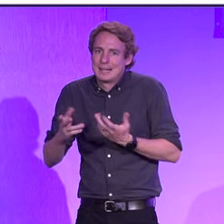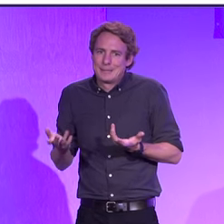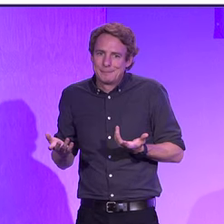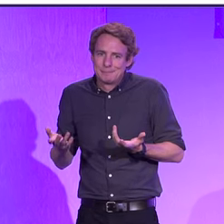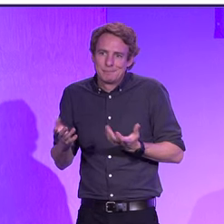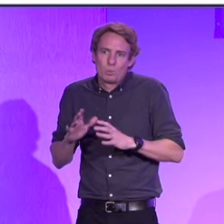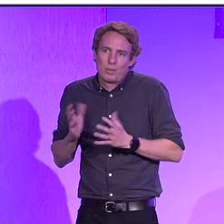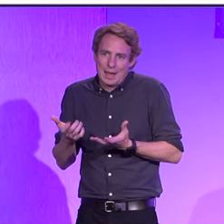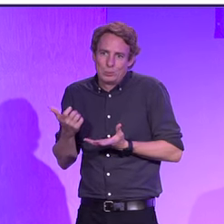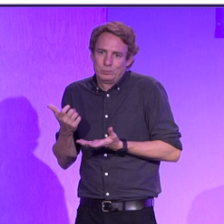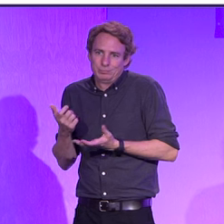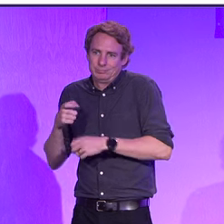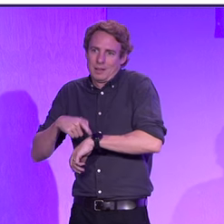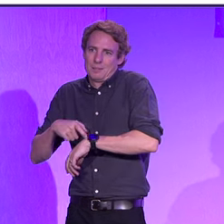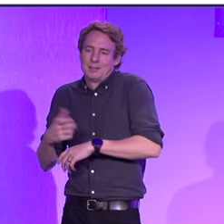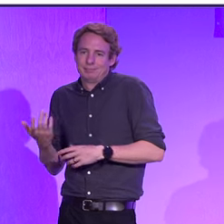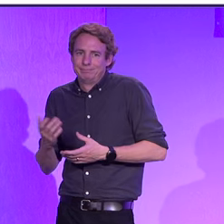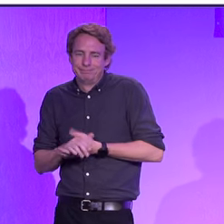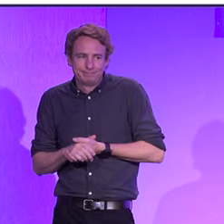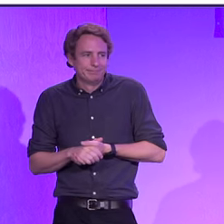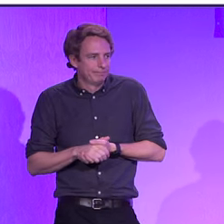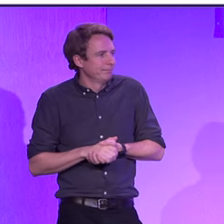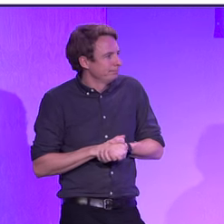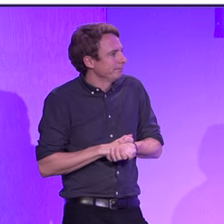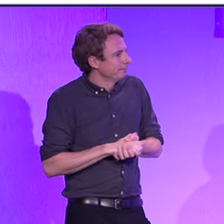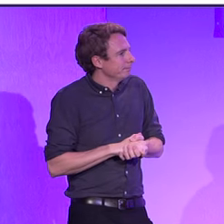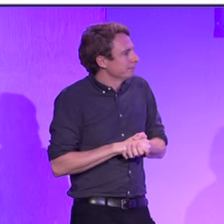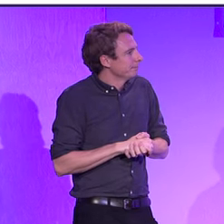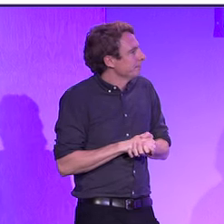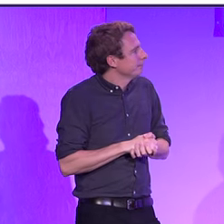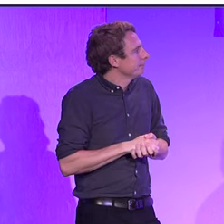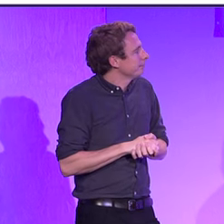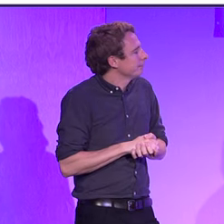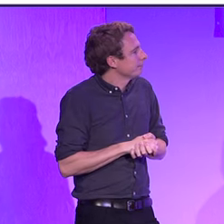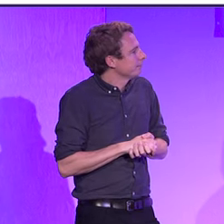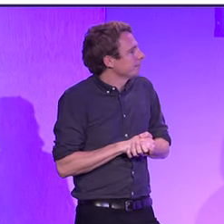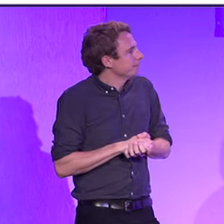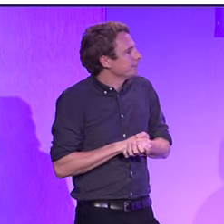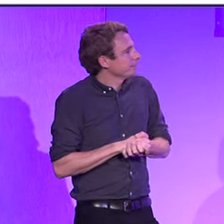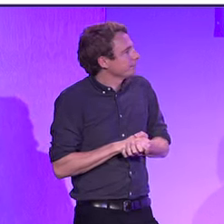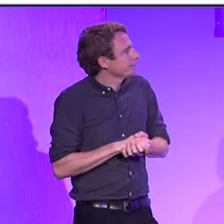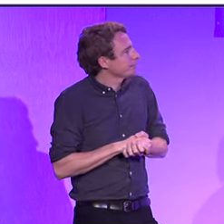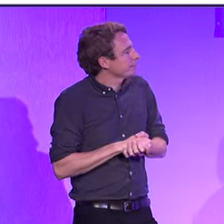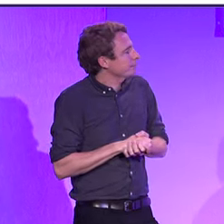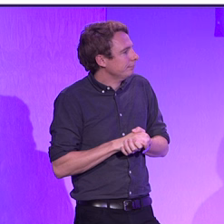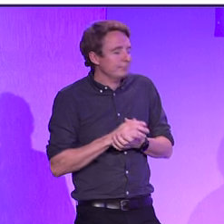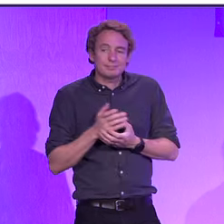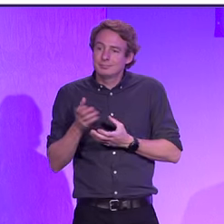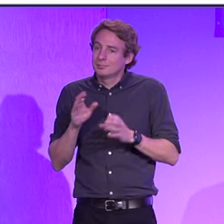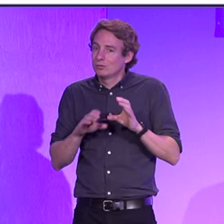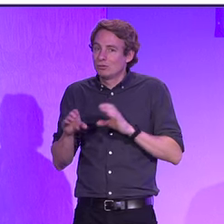timers, they're really great. Okay, here's some recipes for success. We're not gonna go through them,